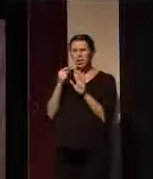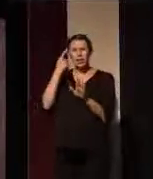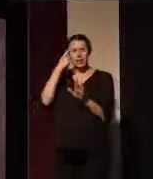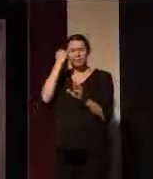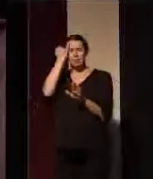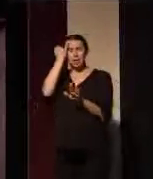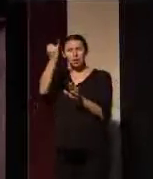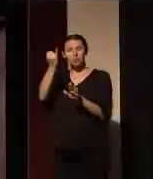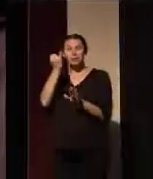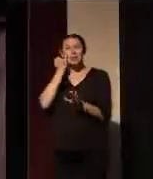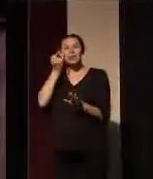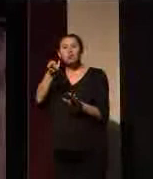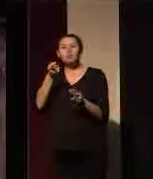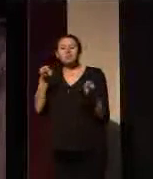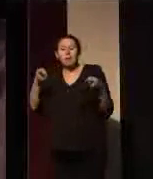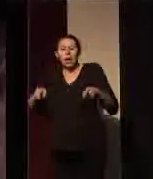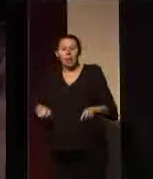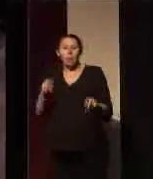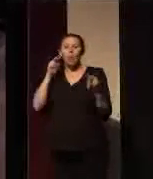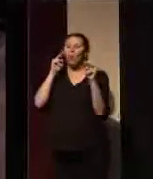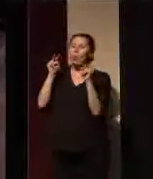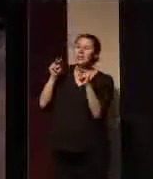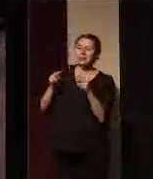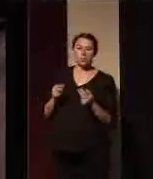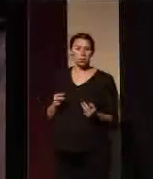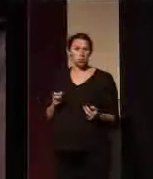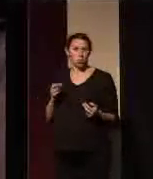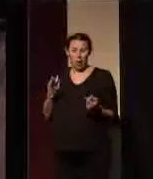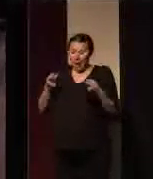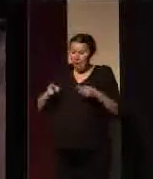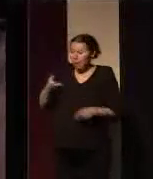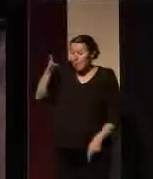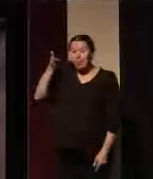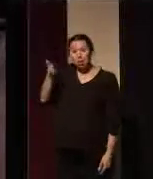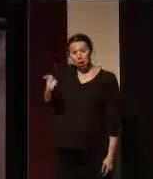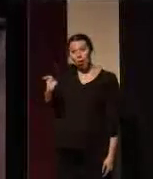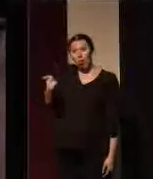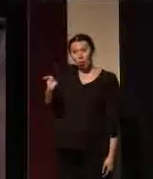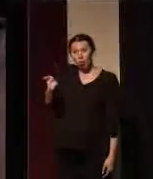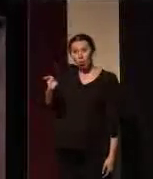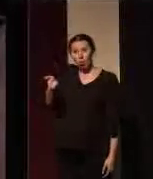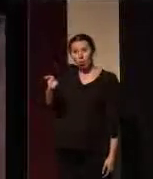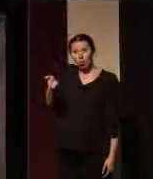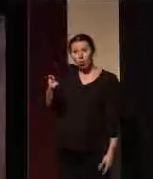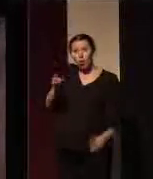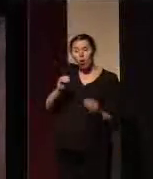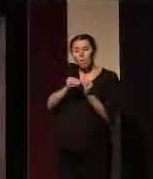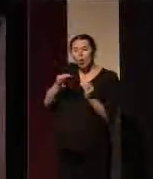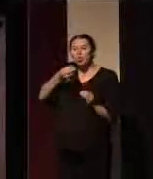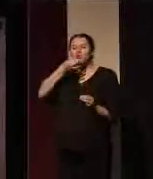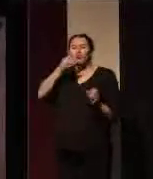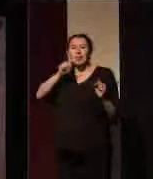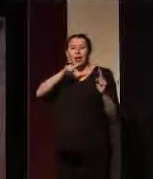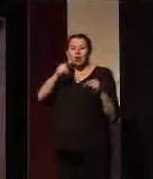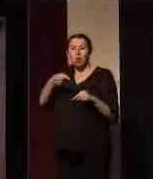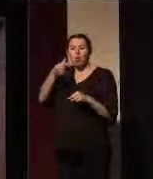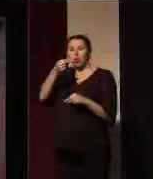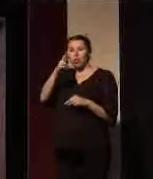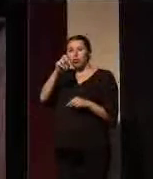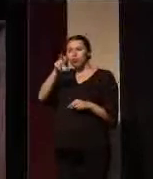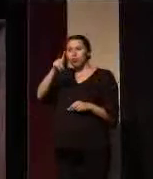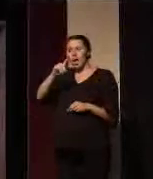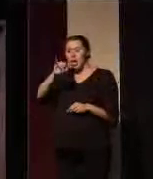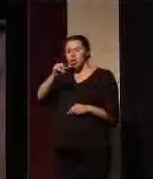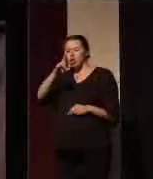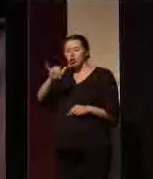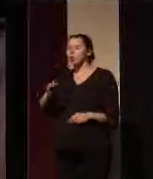happen to be one of those witnesses, or if you were there on the scene, the sooner that you can go to the grand jury and talk to them,